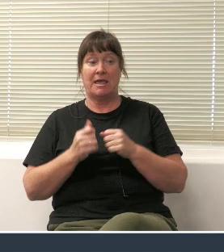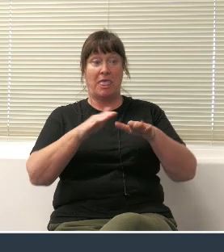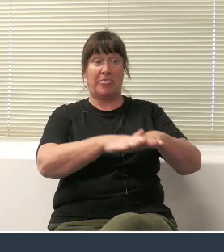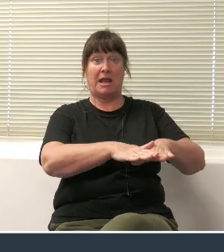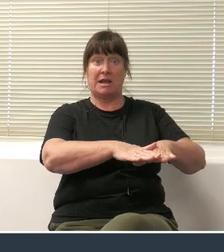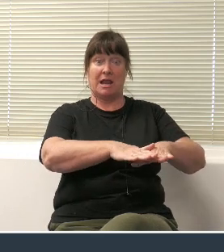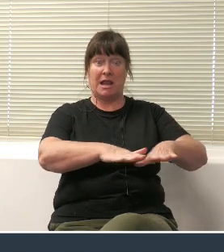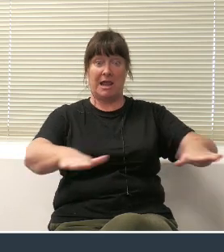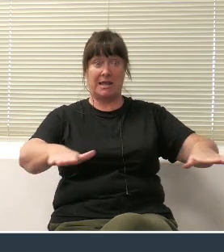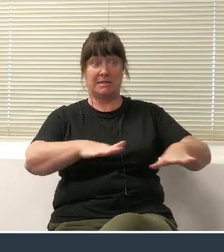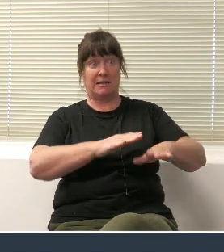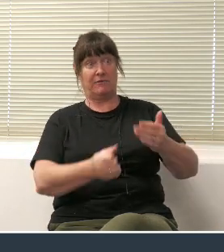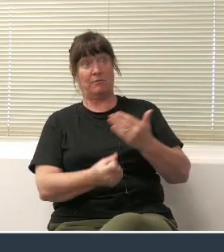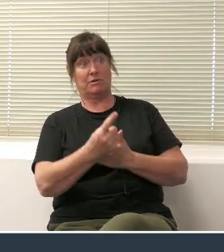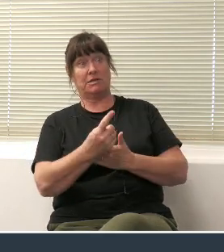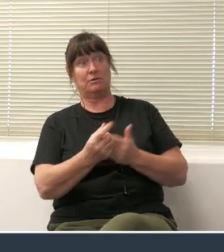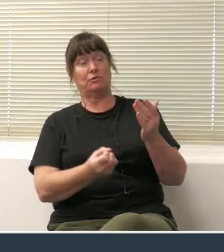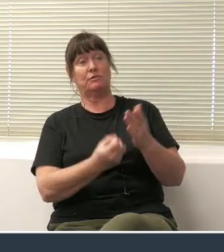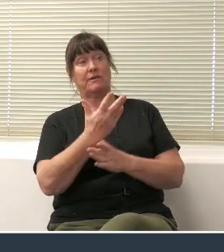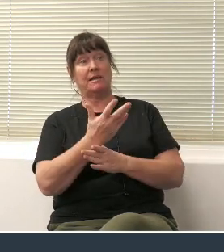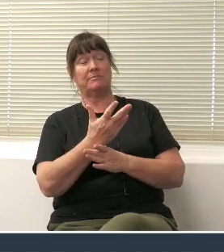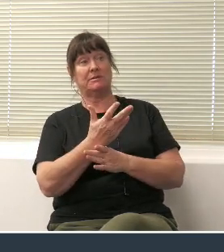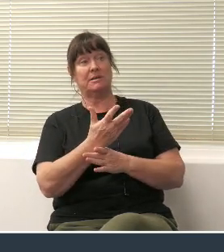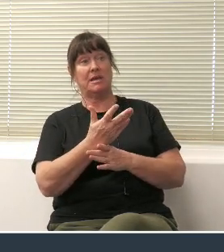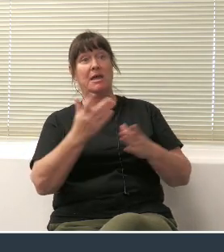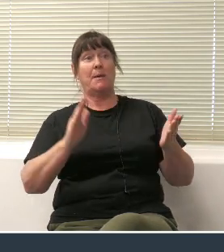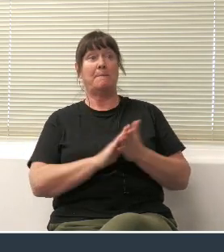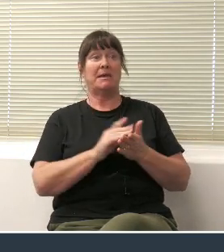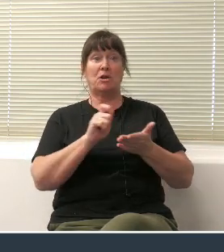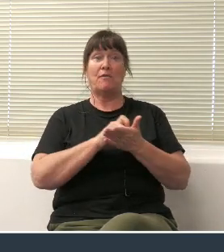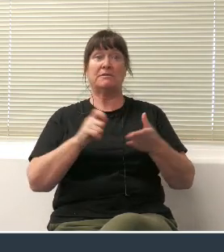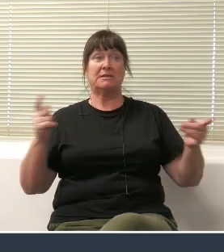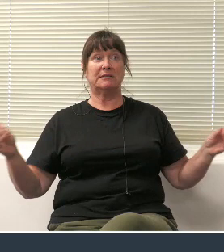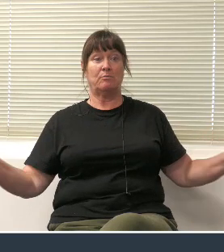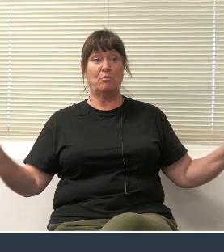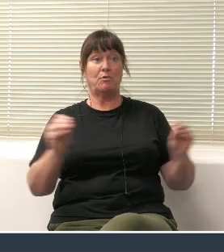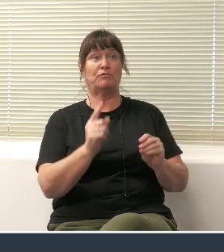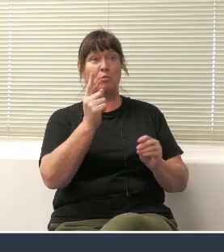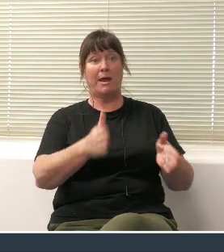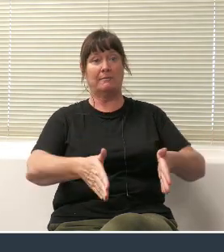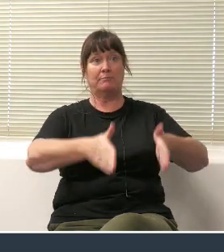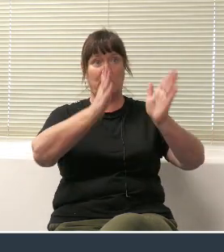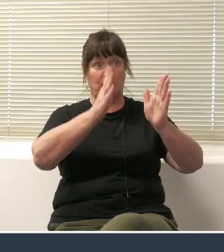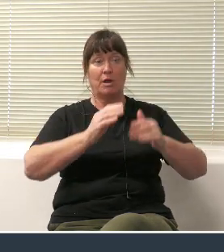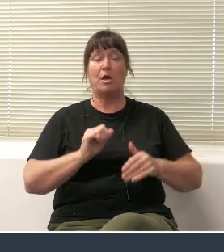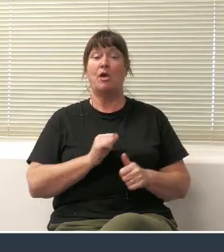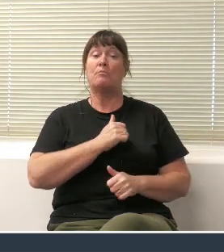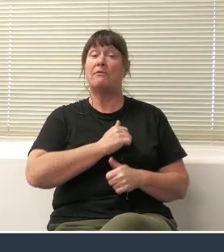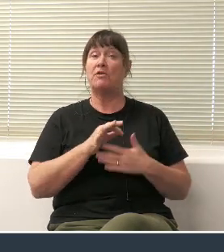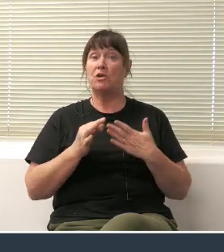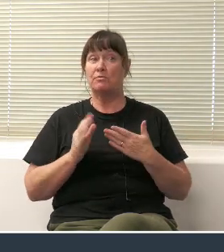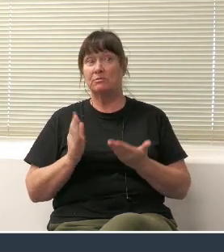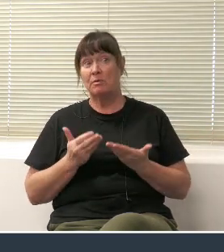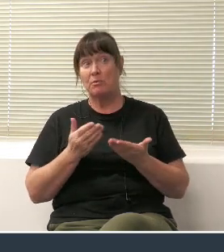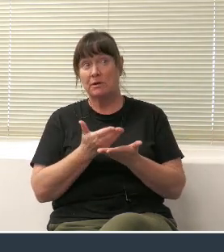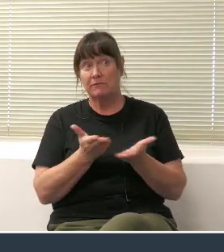have the opportunity to develop and return our officers to one accommodation block. The preferred option that we're putting in front of